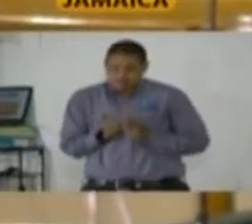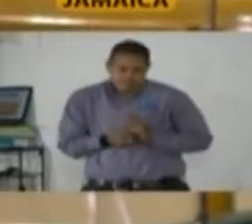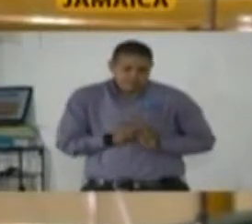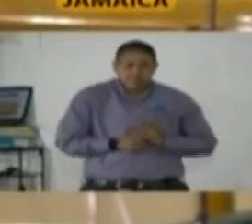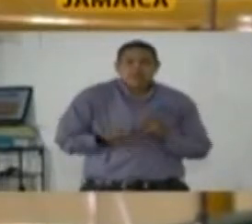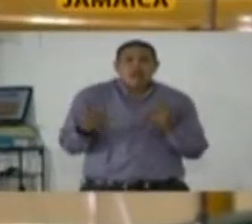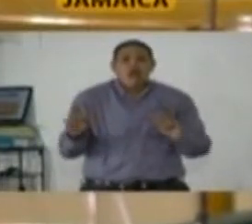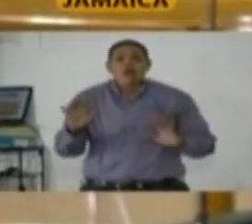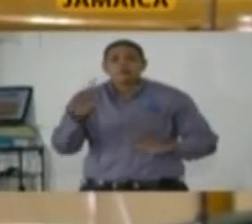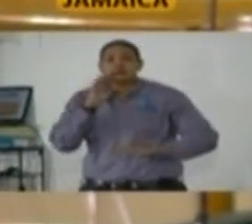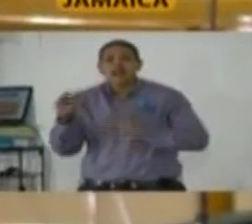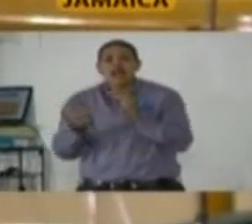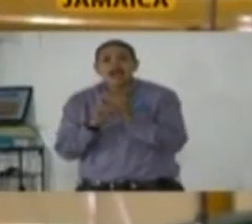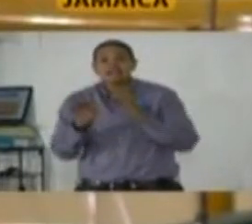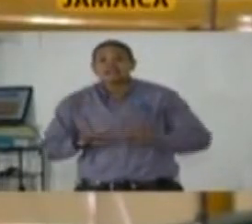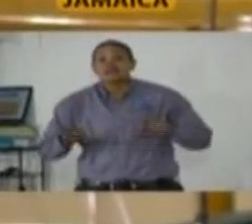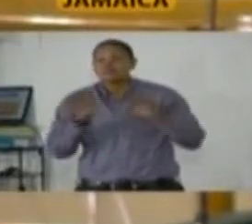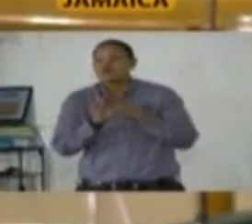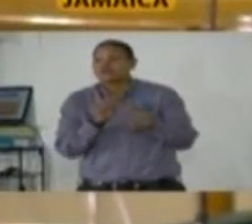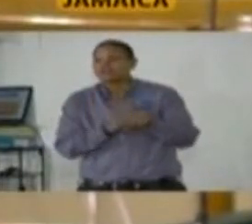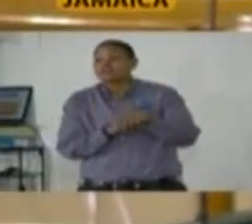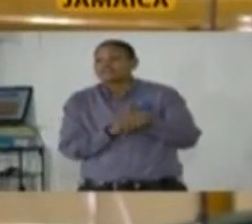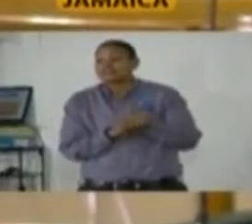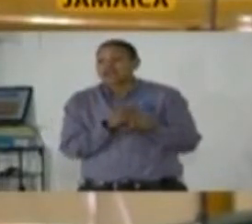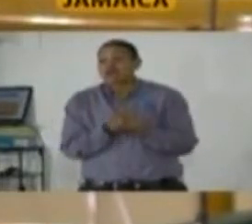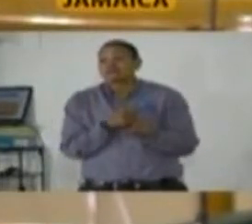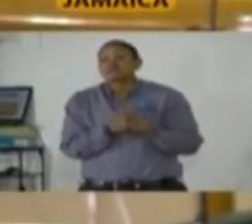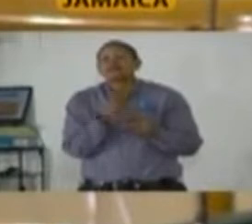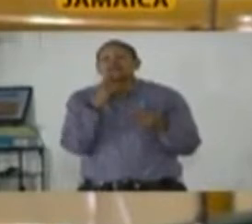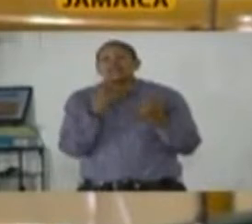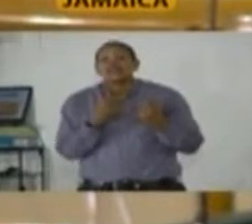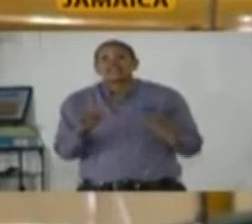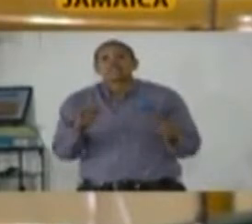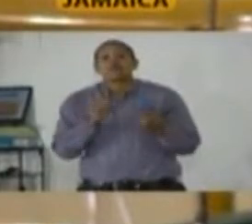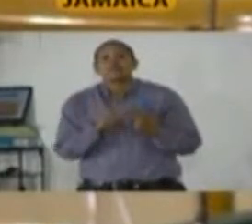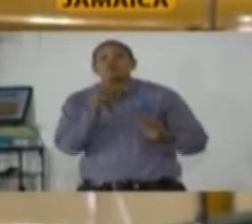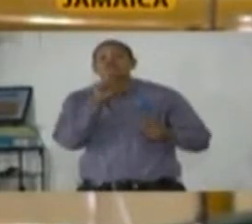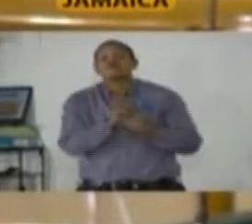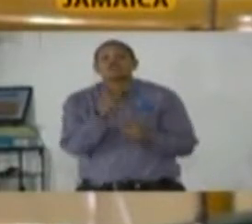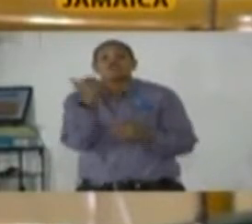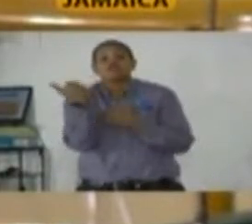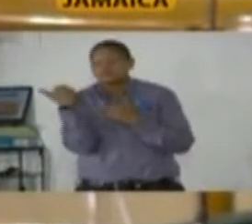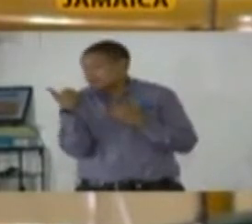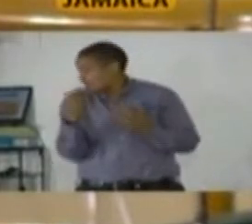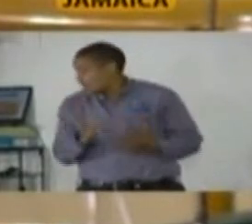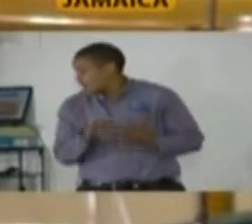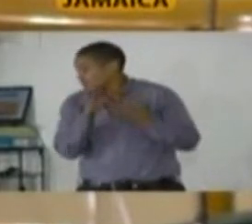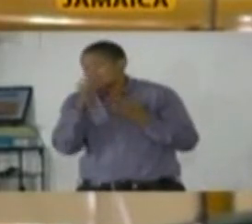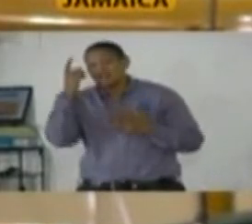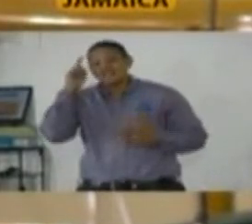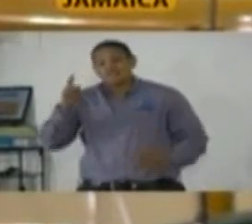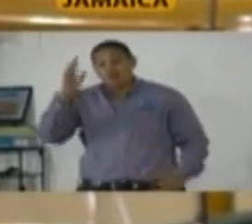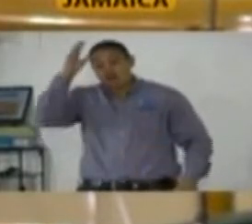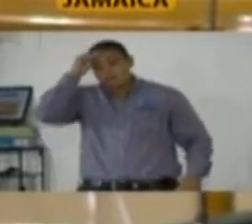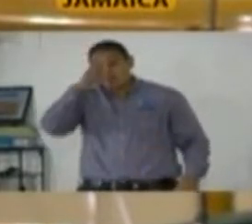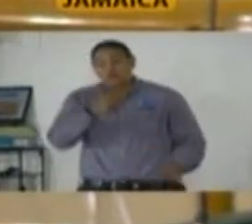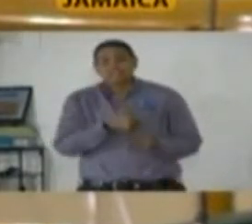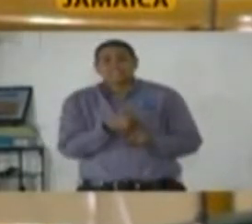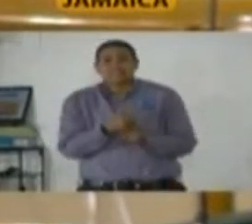an important time to prepare for more independence and responsibility, especially for boys, and it is